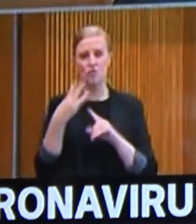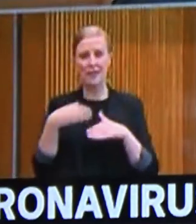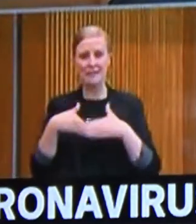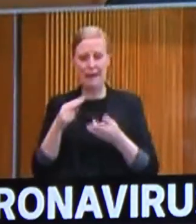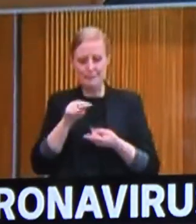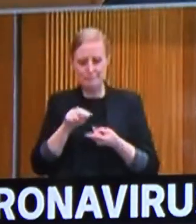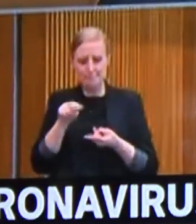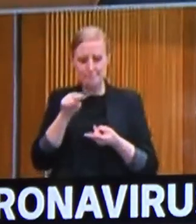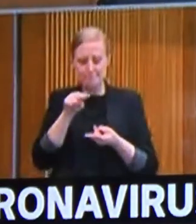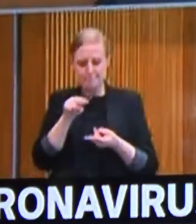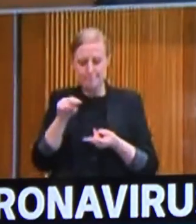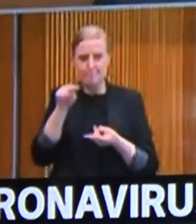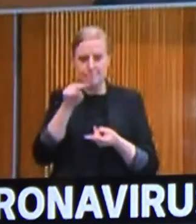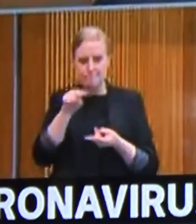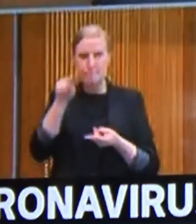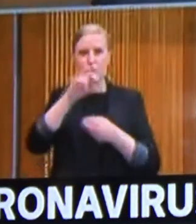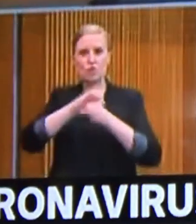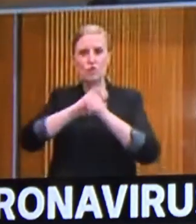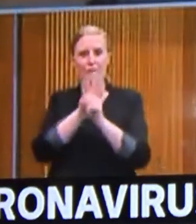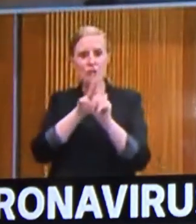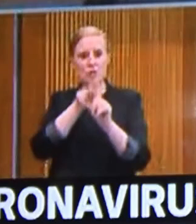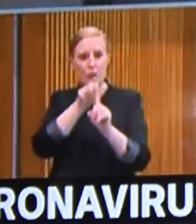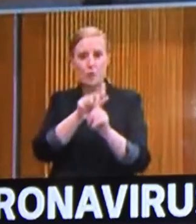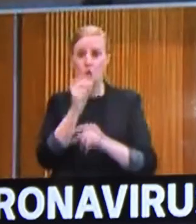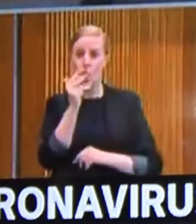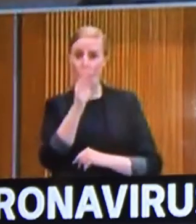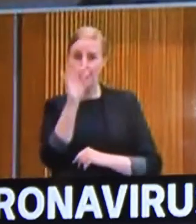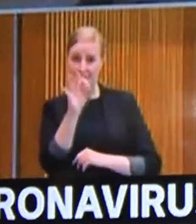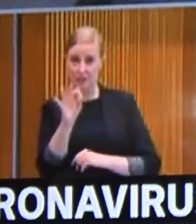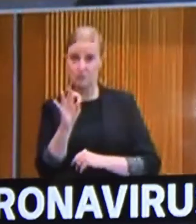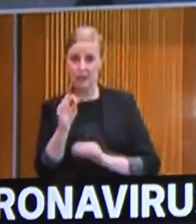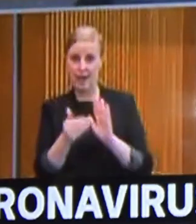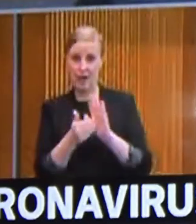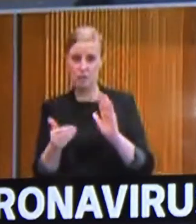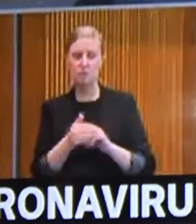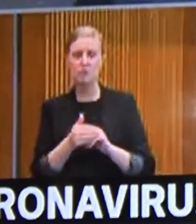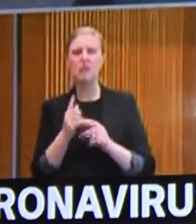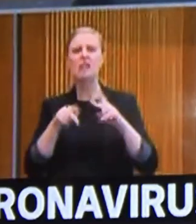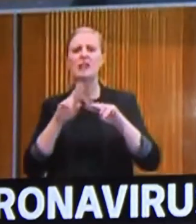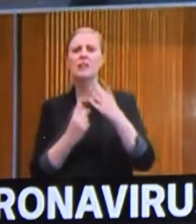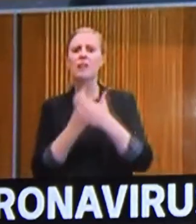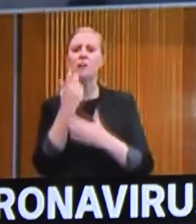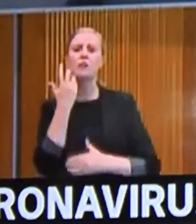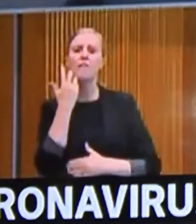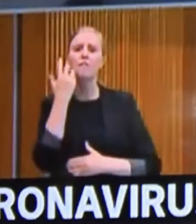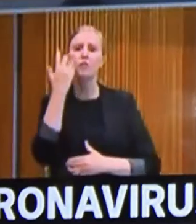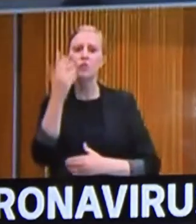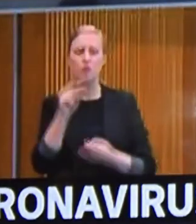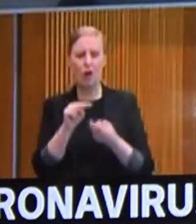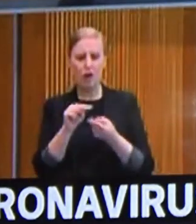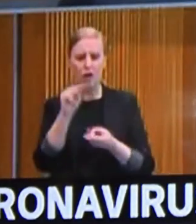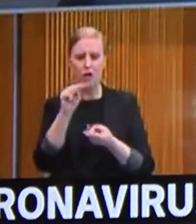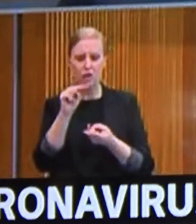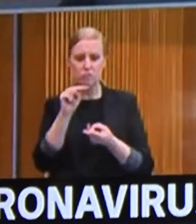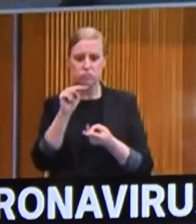we were to get to a situation where that rate comes down to 1% or 0%, would we then start talking about an exit strategy to sort